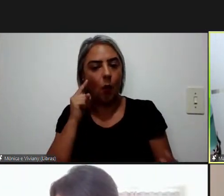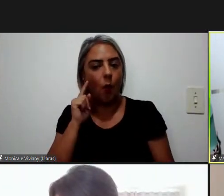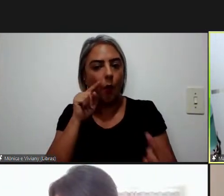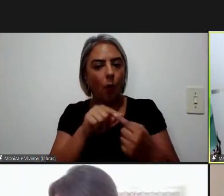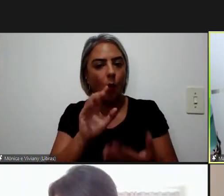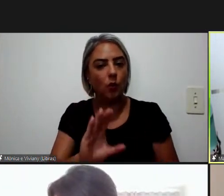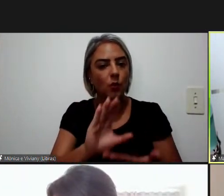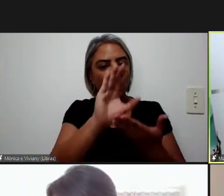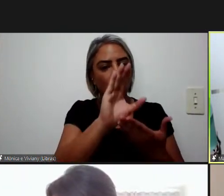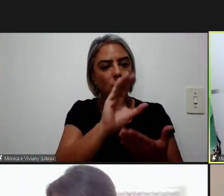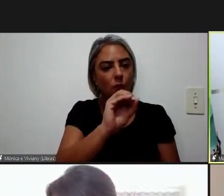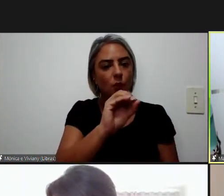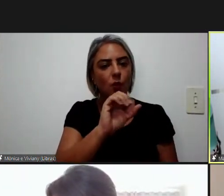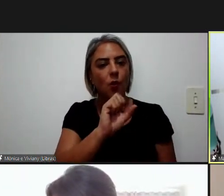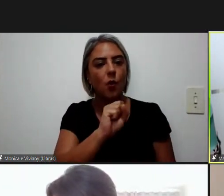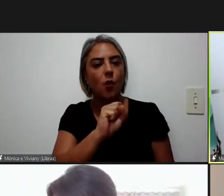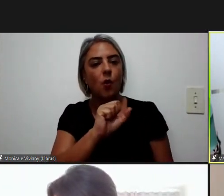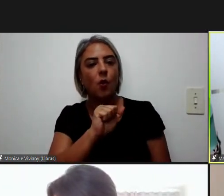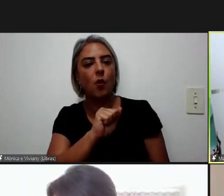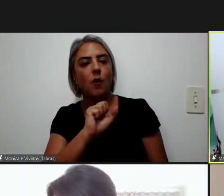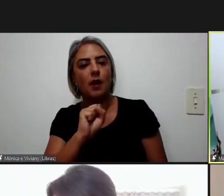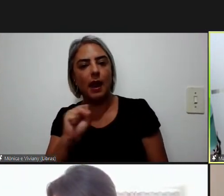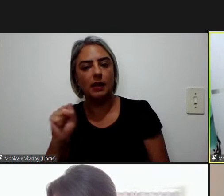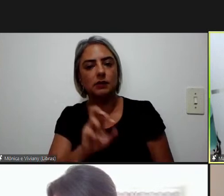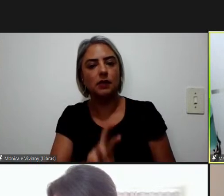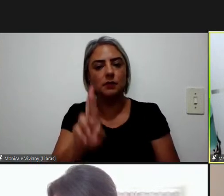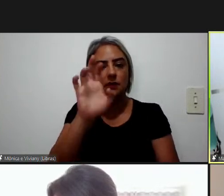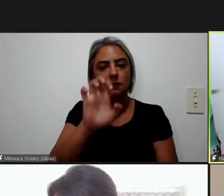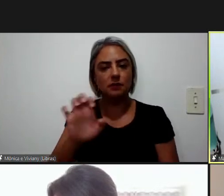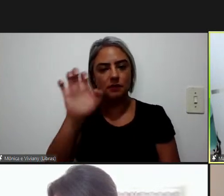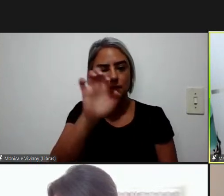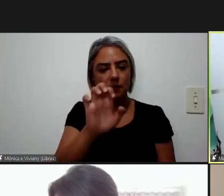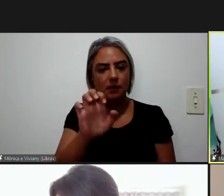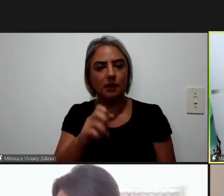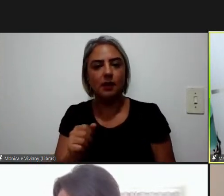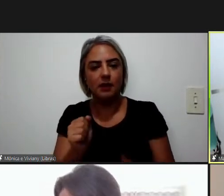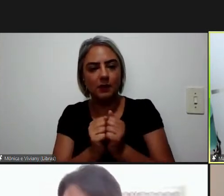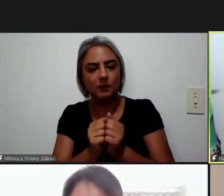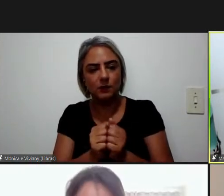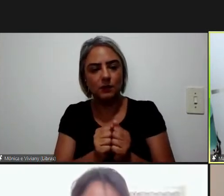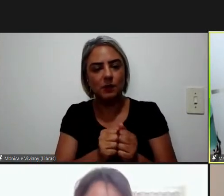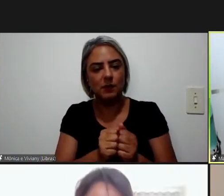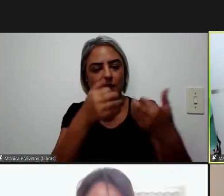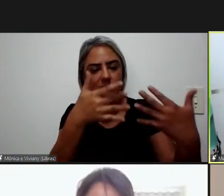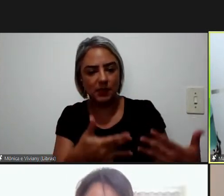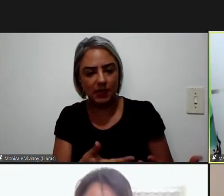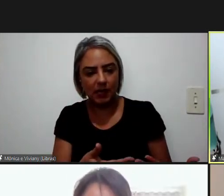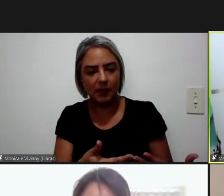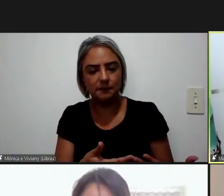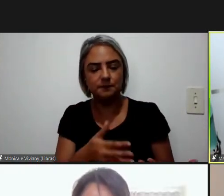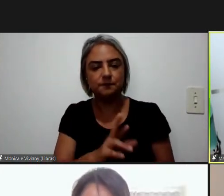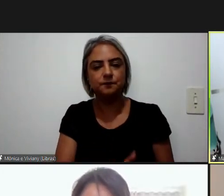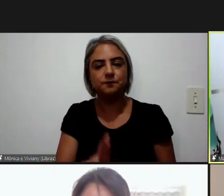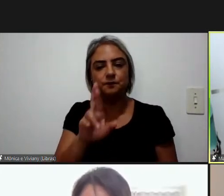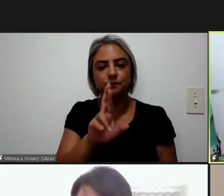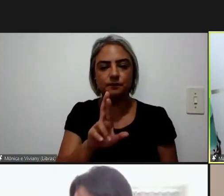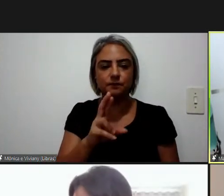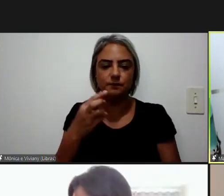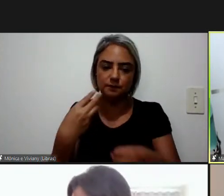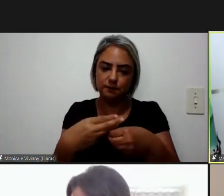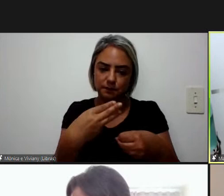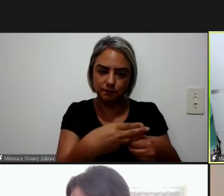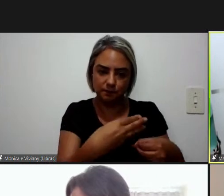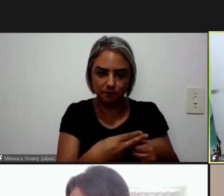corporations. That's the goal of CONAIS, which represent the states. Chris is with us today.